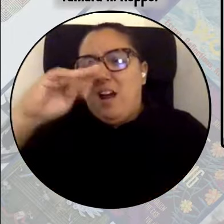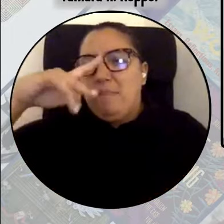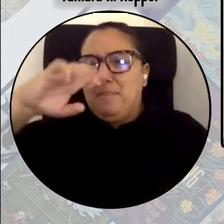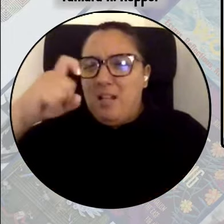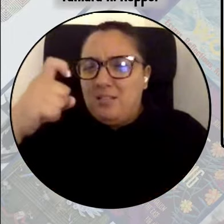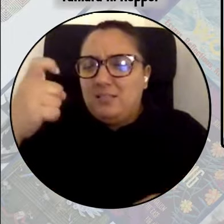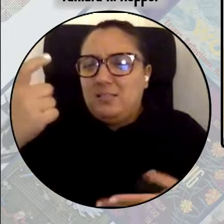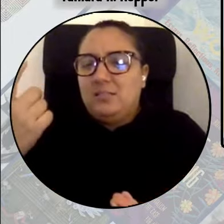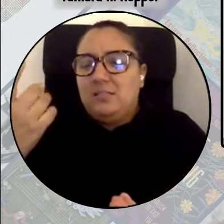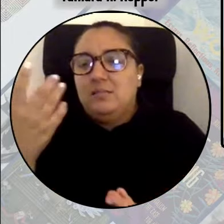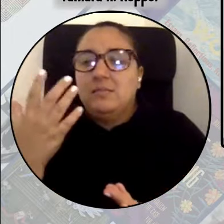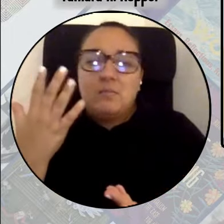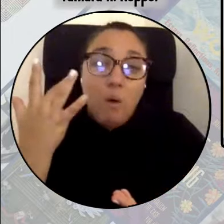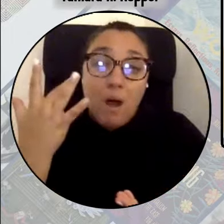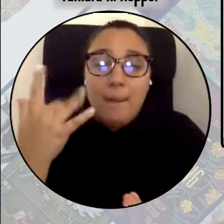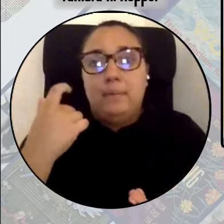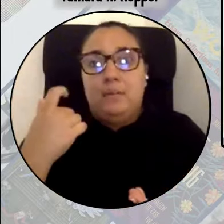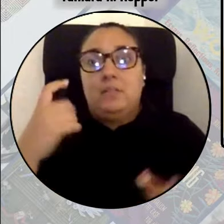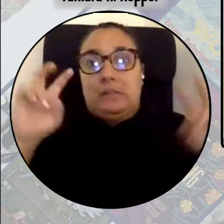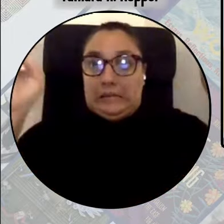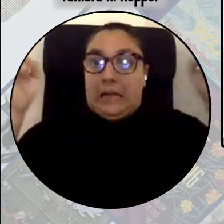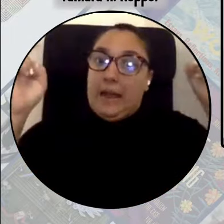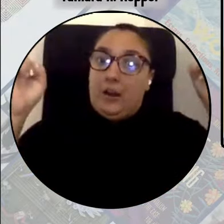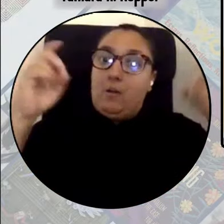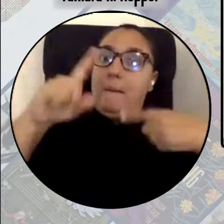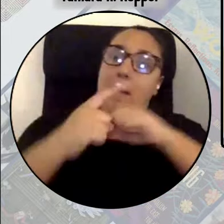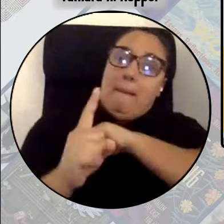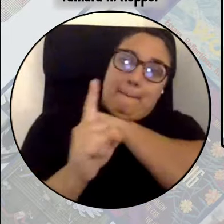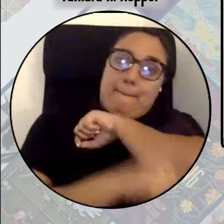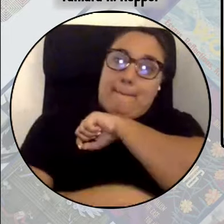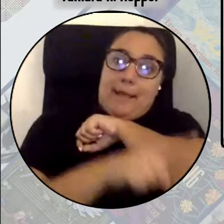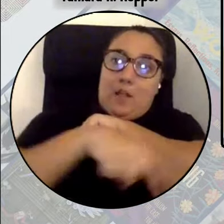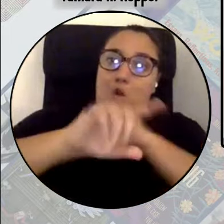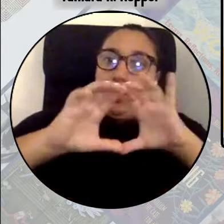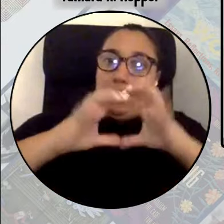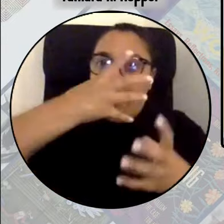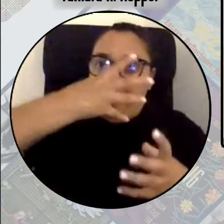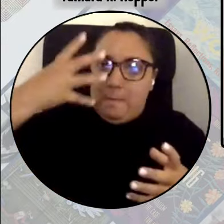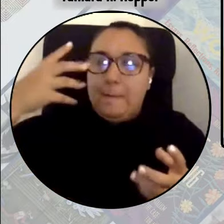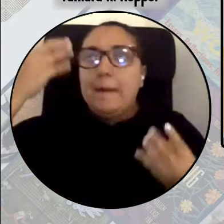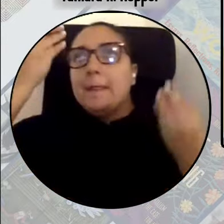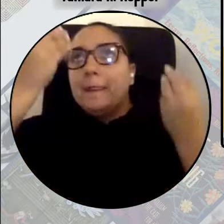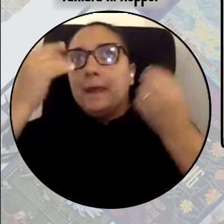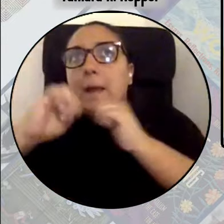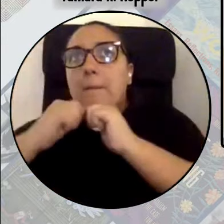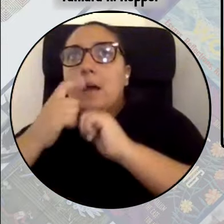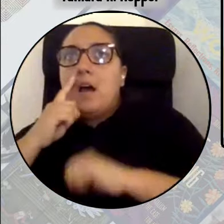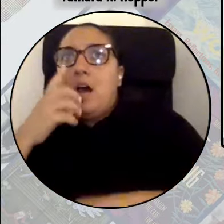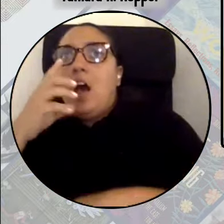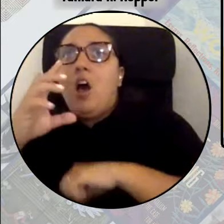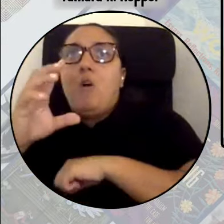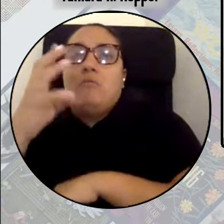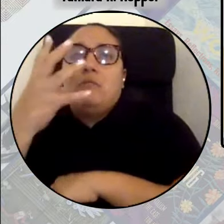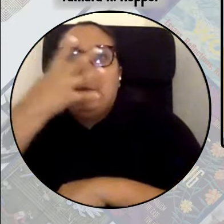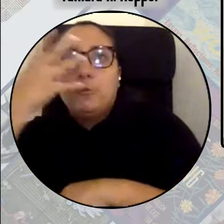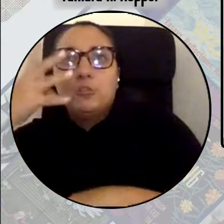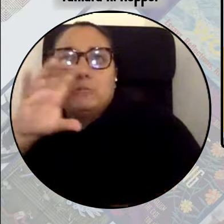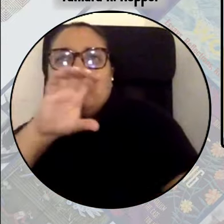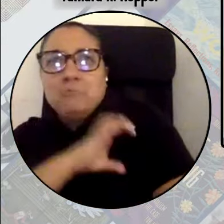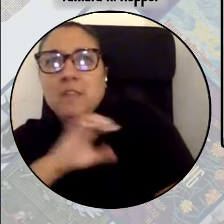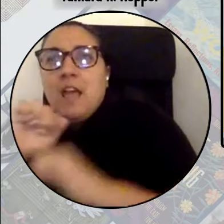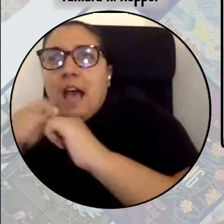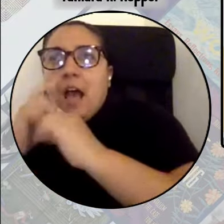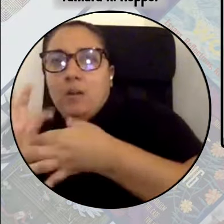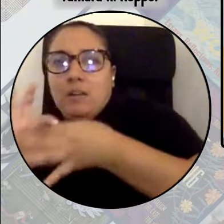immigrants. And it is, thinking about immigration enforcement and its relationship to the prison